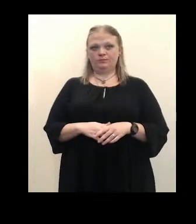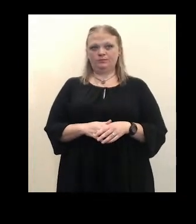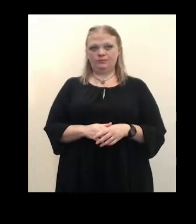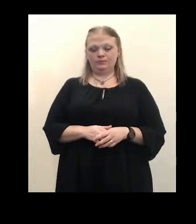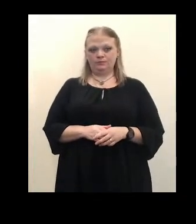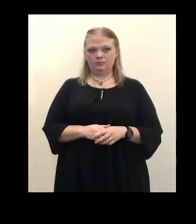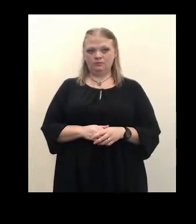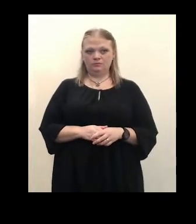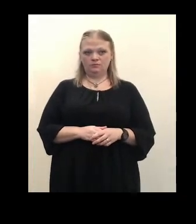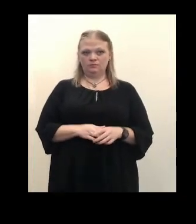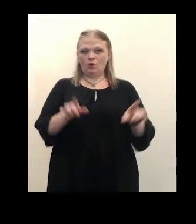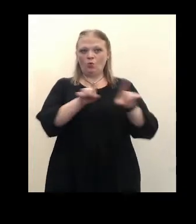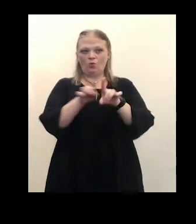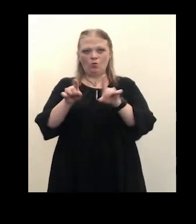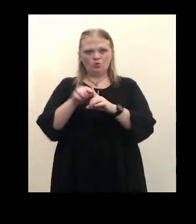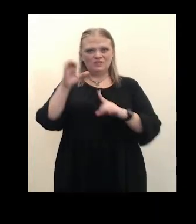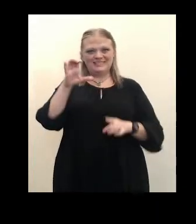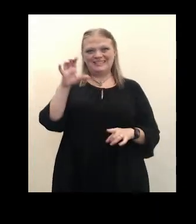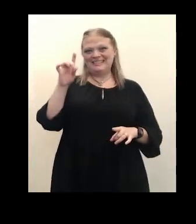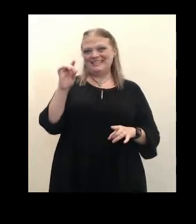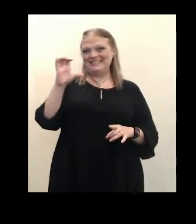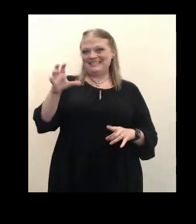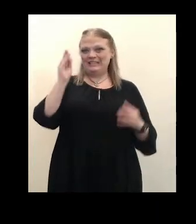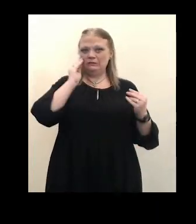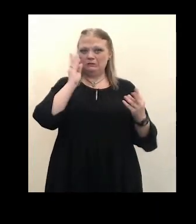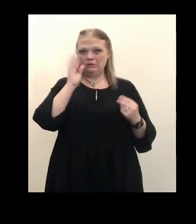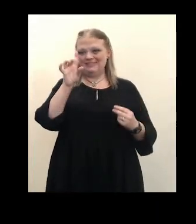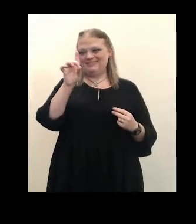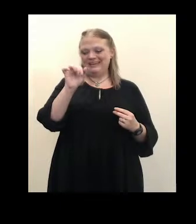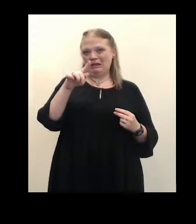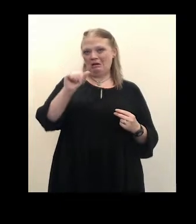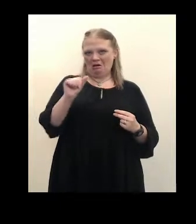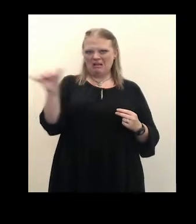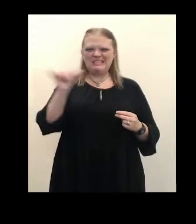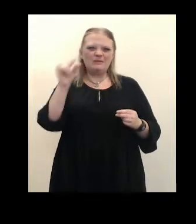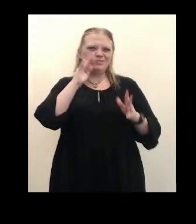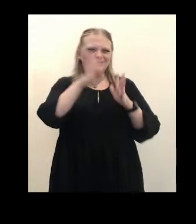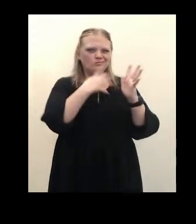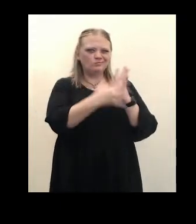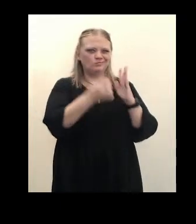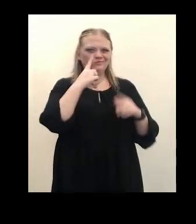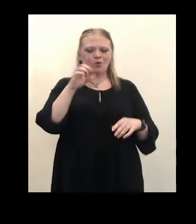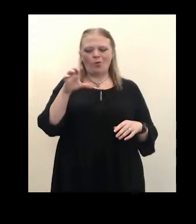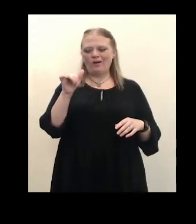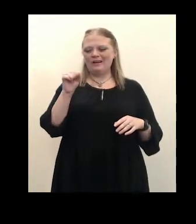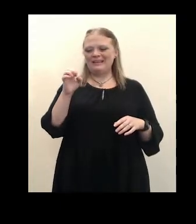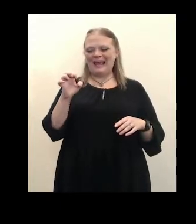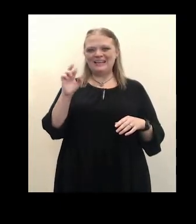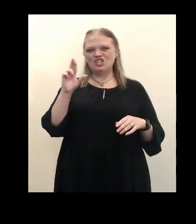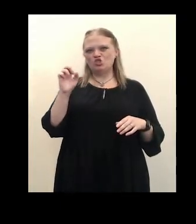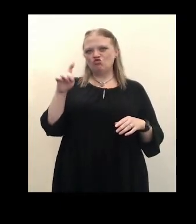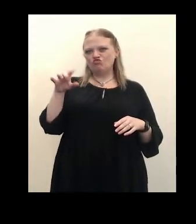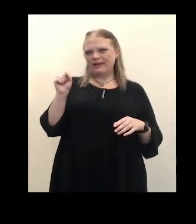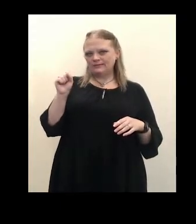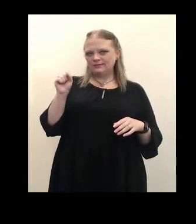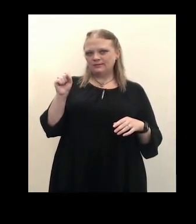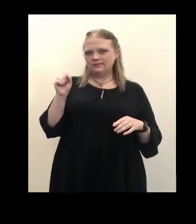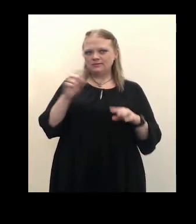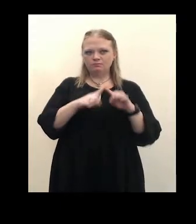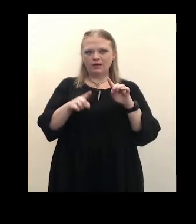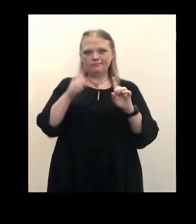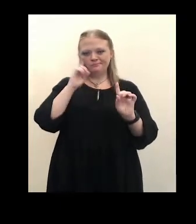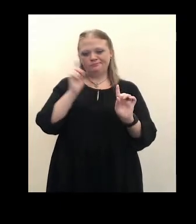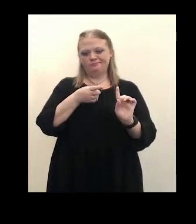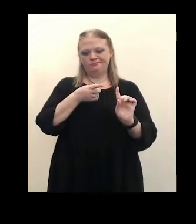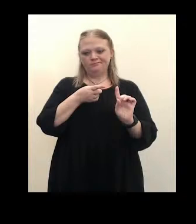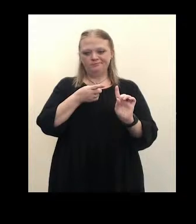also CDC data, similar graph as I showed before for case rates, but looking at the end game of mortality. So this